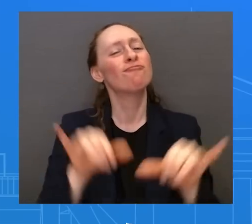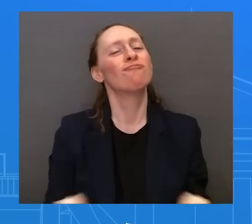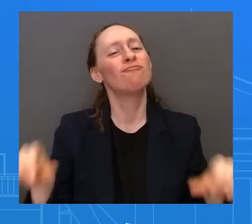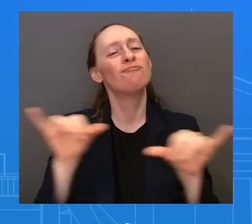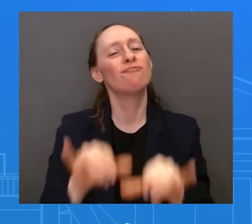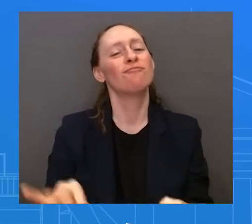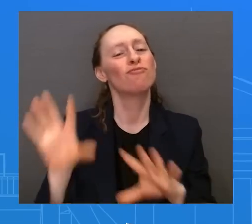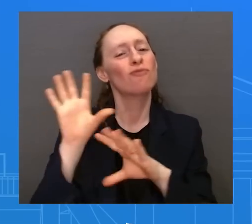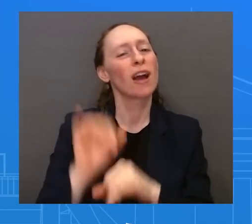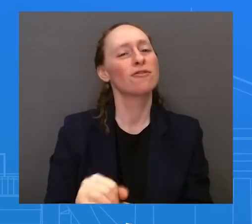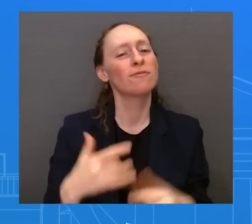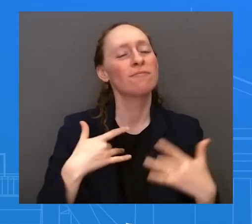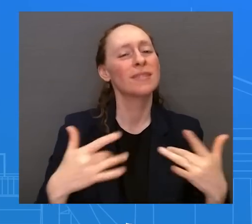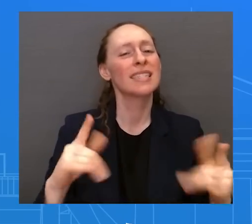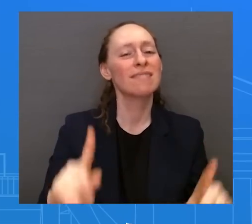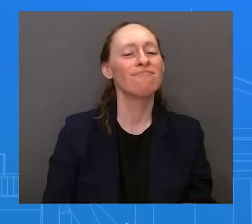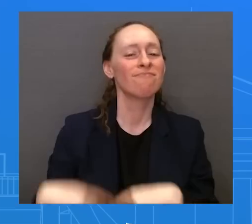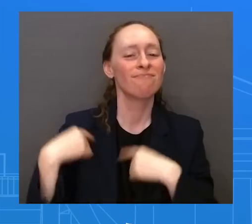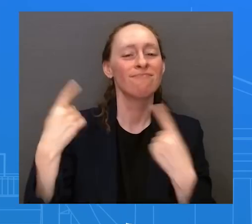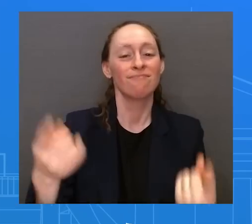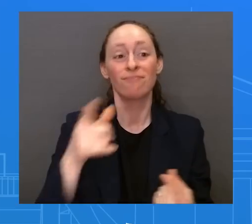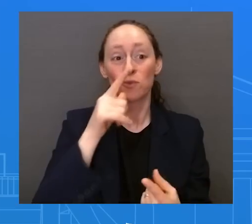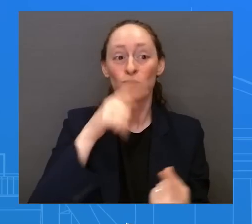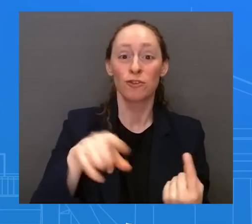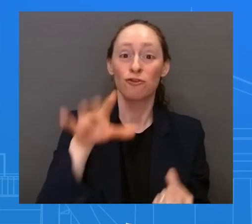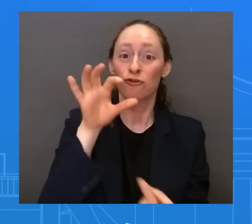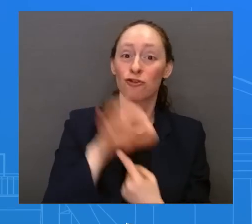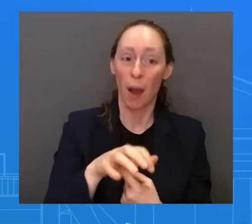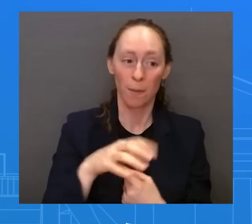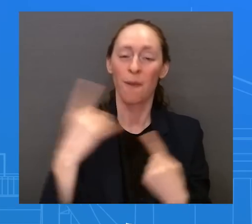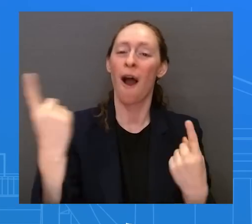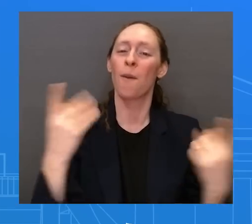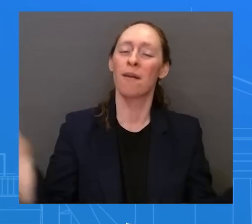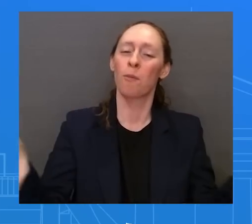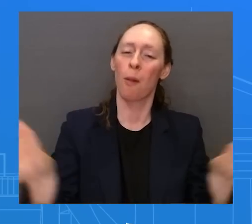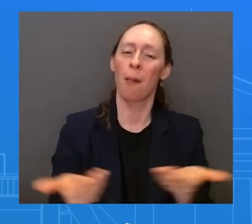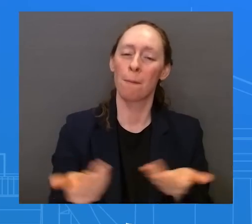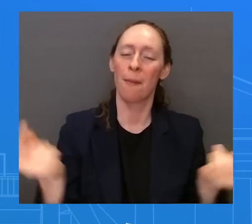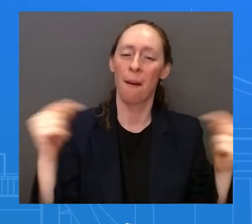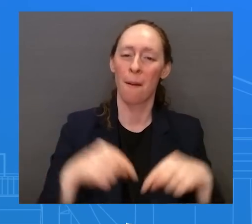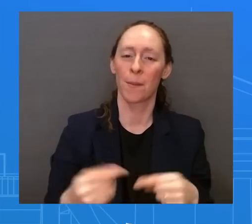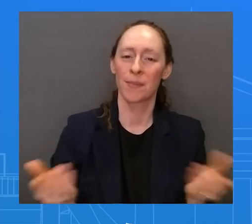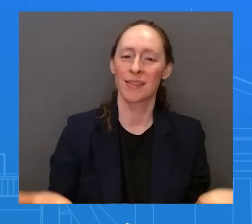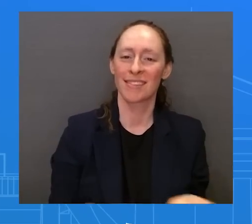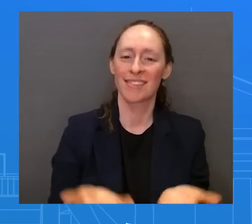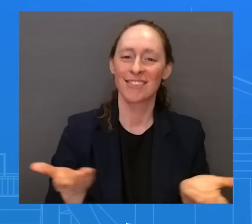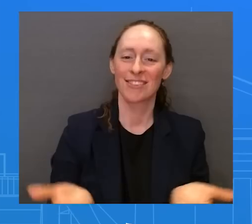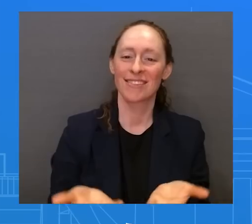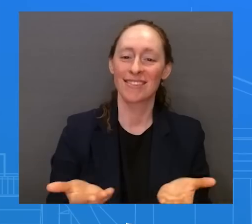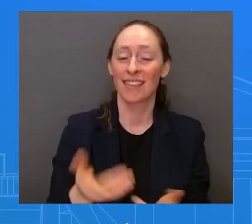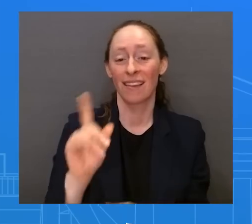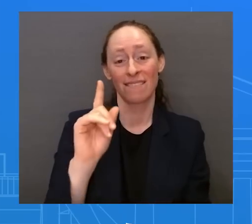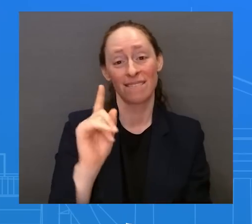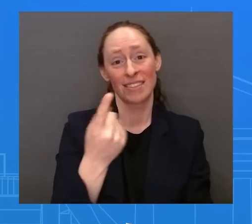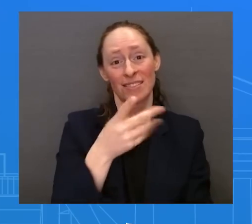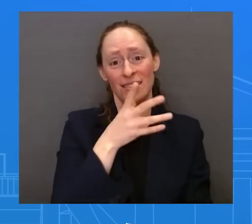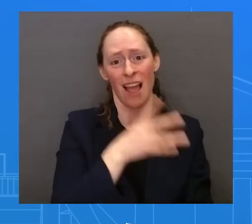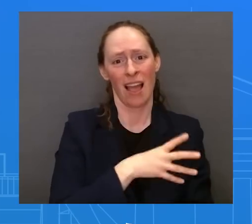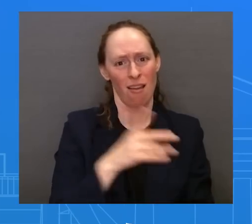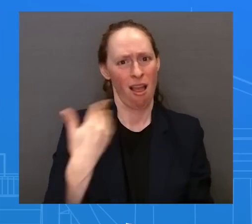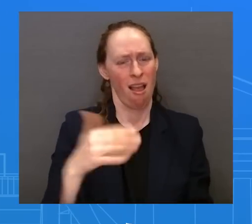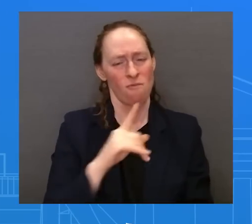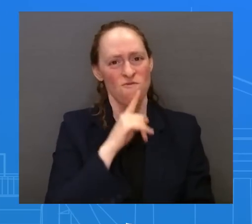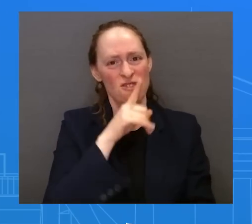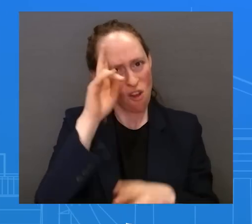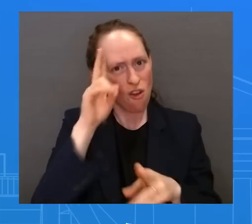that is something that both of them are looking forward to look the first lady was honored to attend the championship game as we know it was a historic